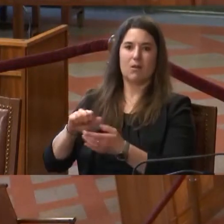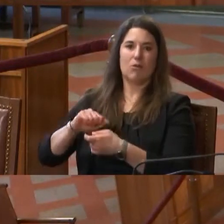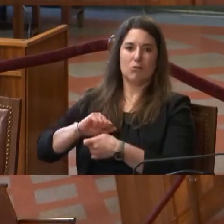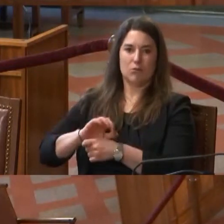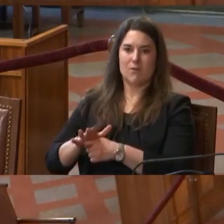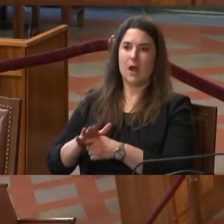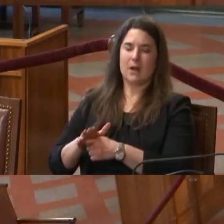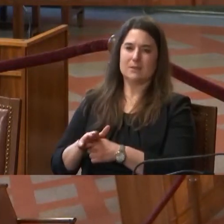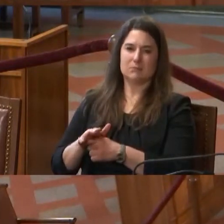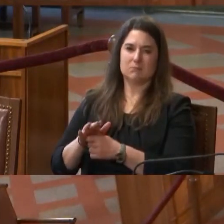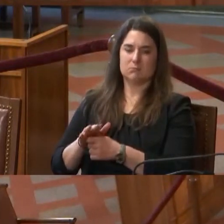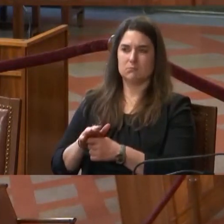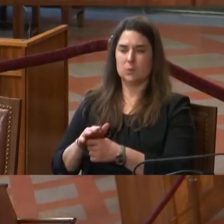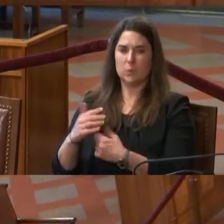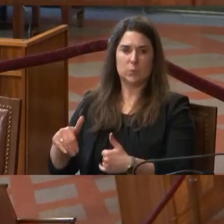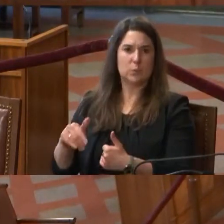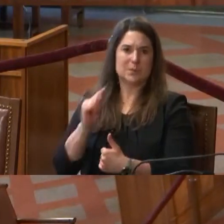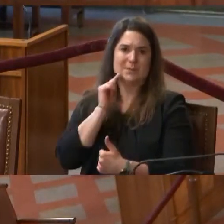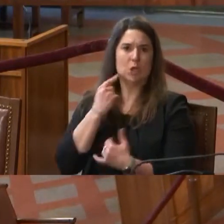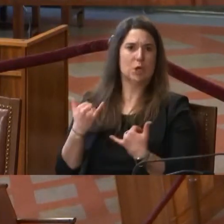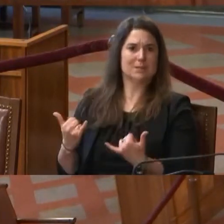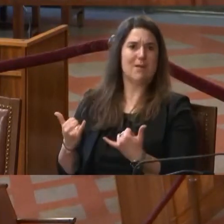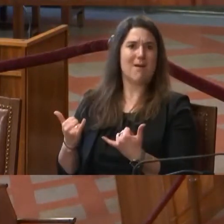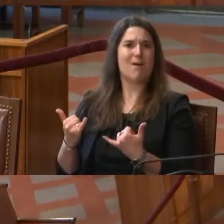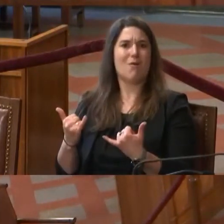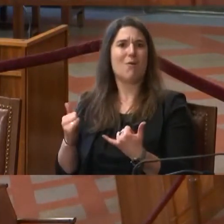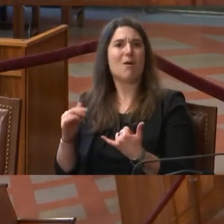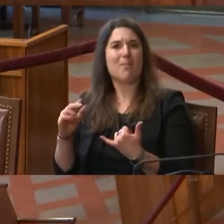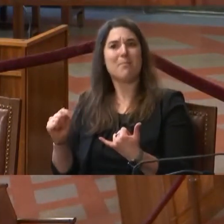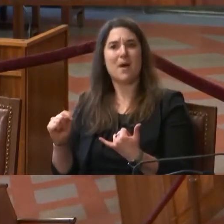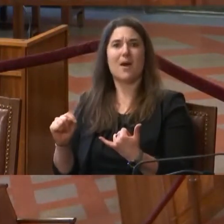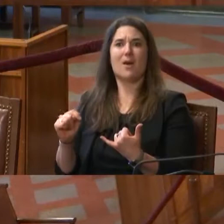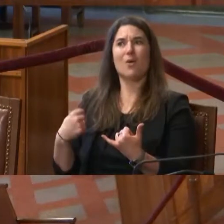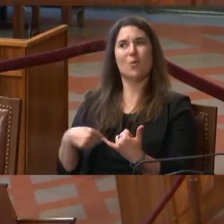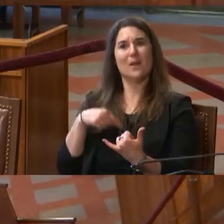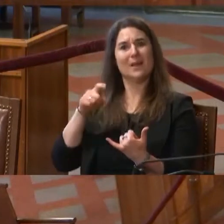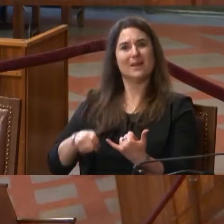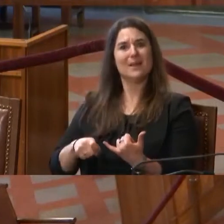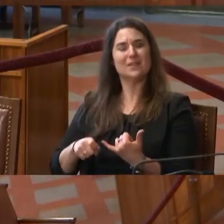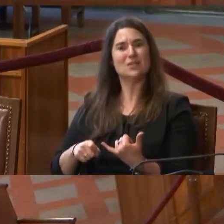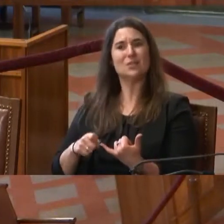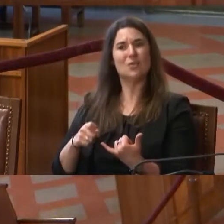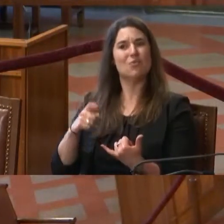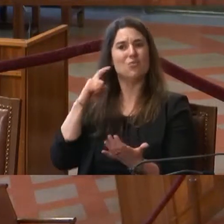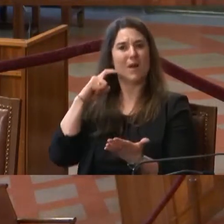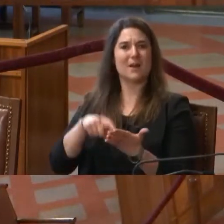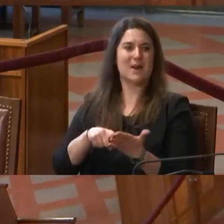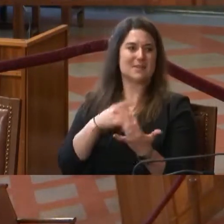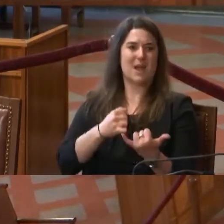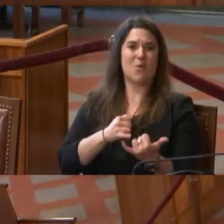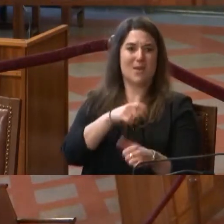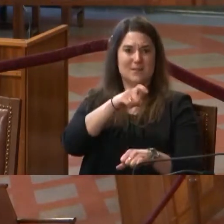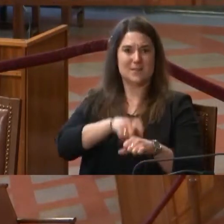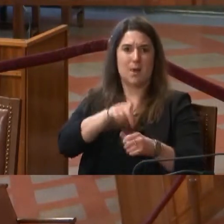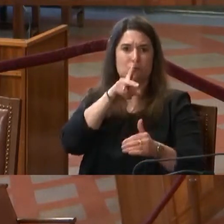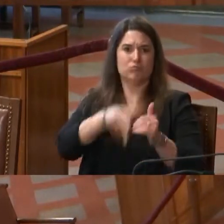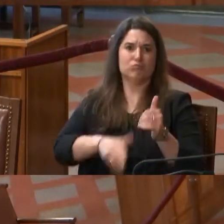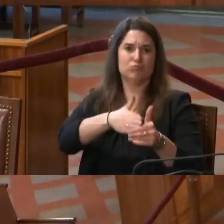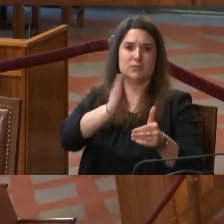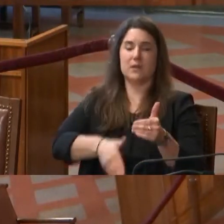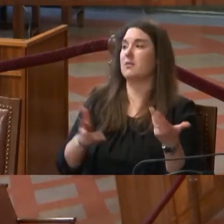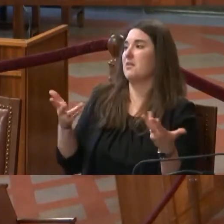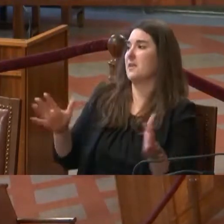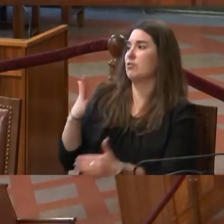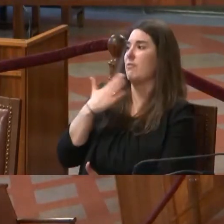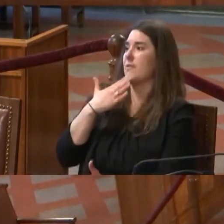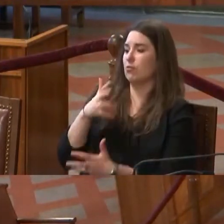extenuating conditions right now, I'll be voting yes, but we really do need to acknowledge that it's about time to cut those off. That's all.